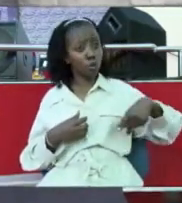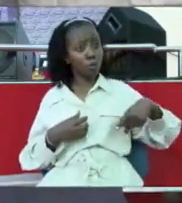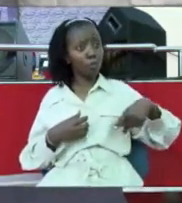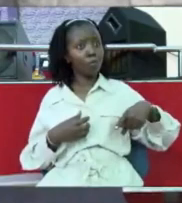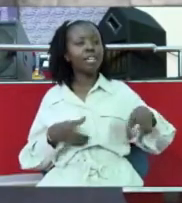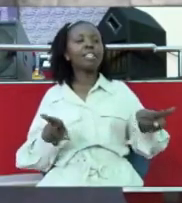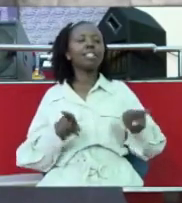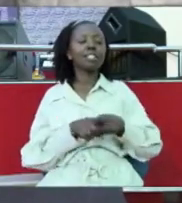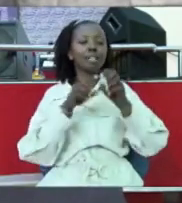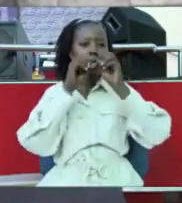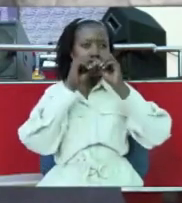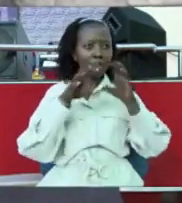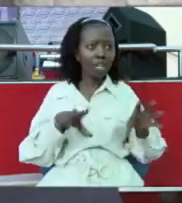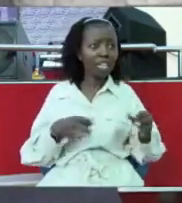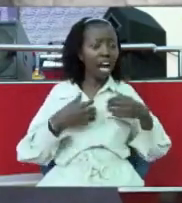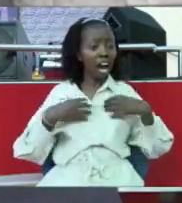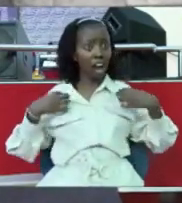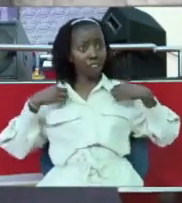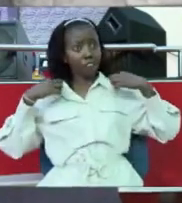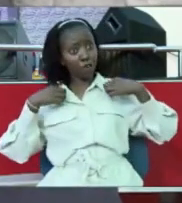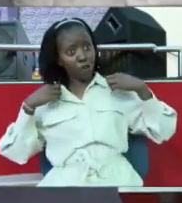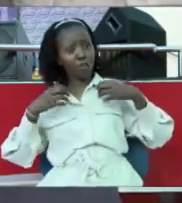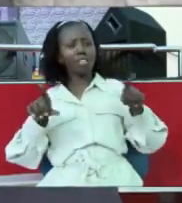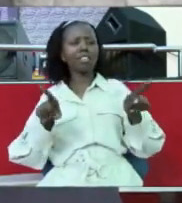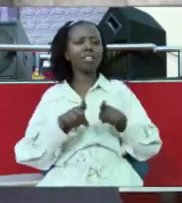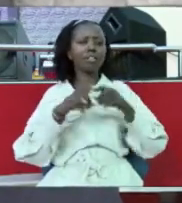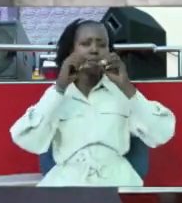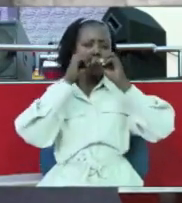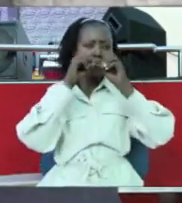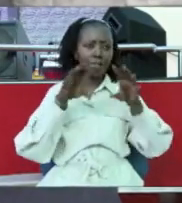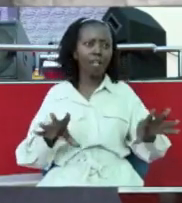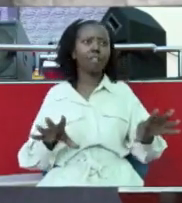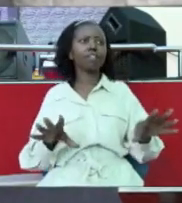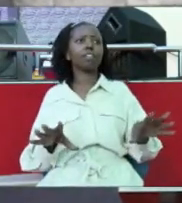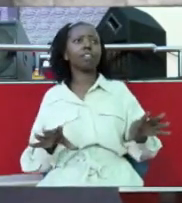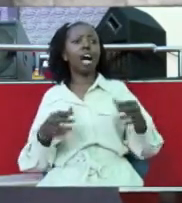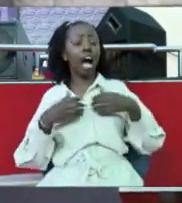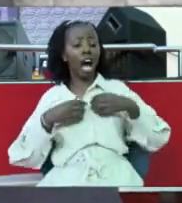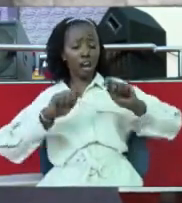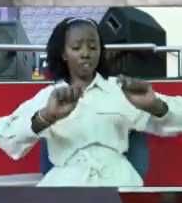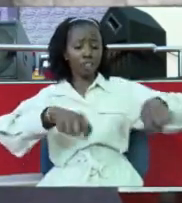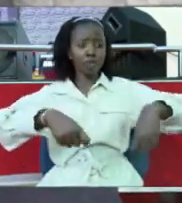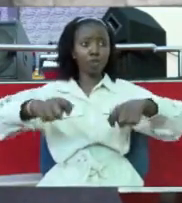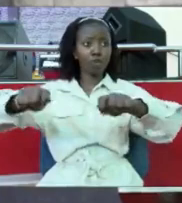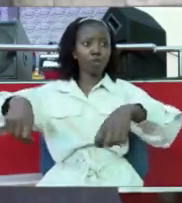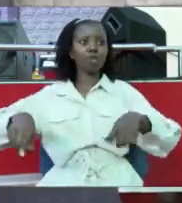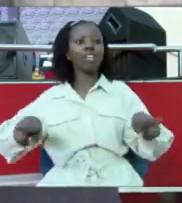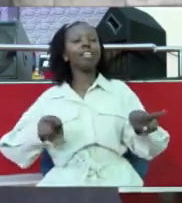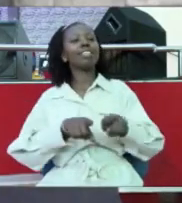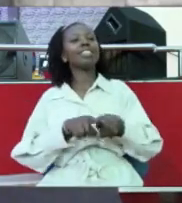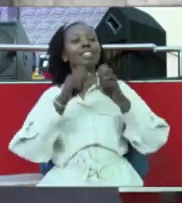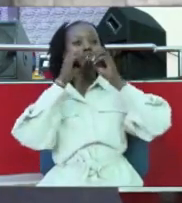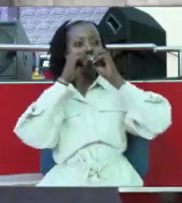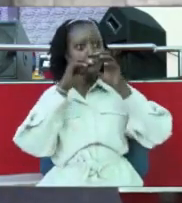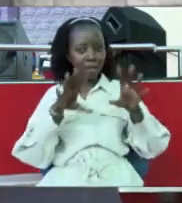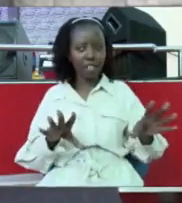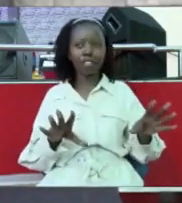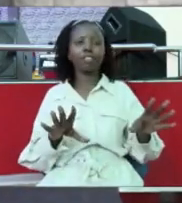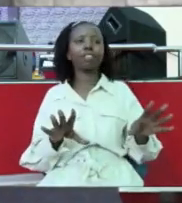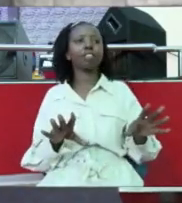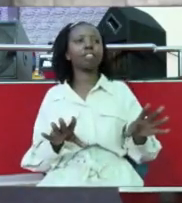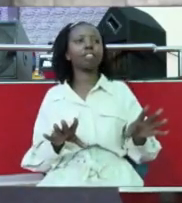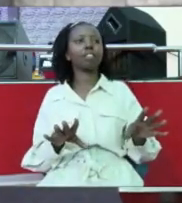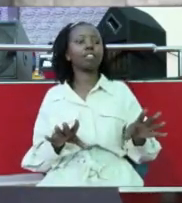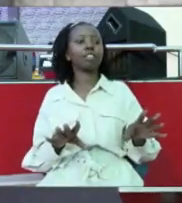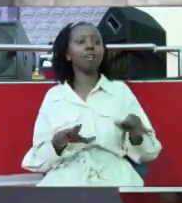shower. Kulikuwa kanguo kakuvaa? That's a blessing. You afforded a cloth to put on. Kulikuwa na tuviatu twa kuvaa? That's a blessing. You had your shoes on. Those are